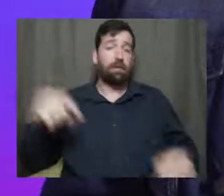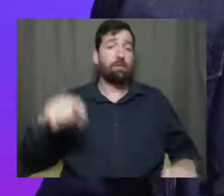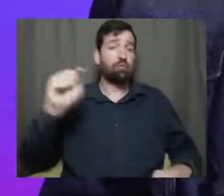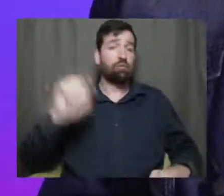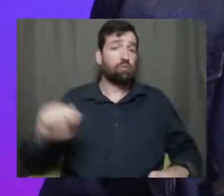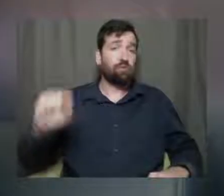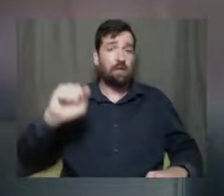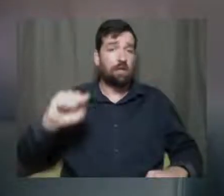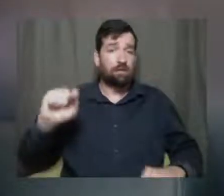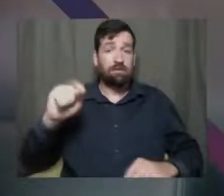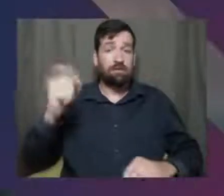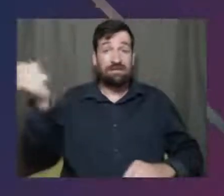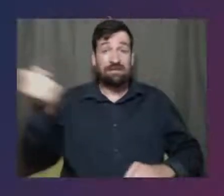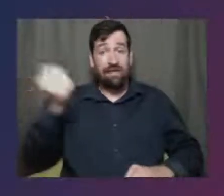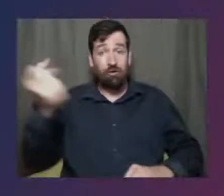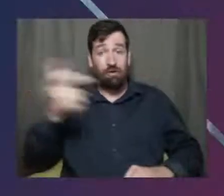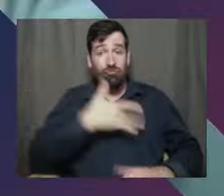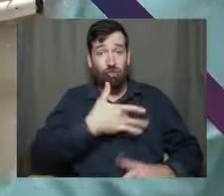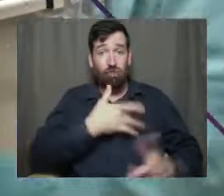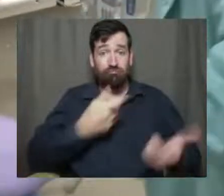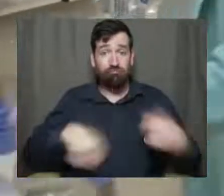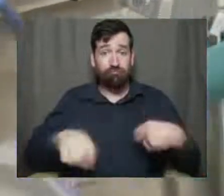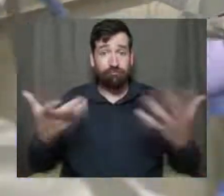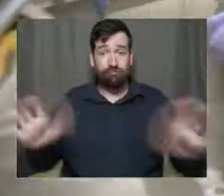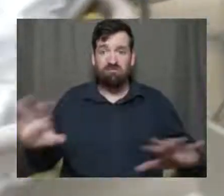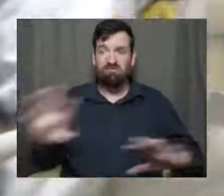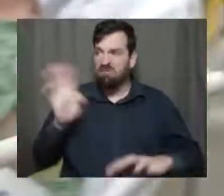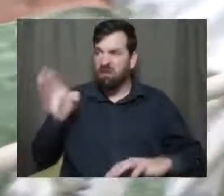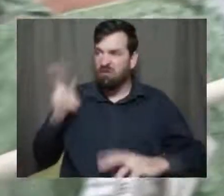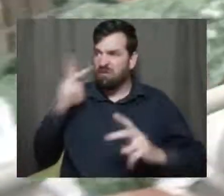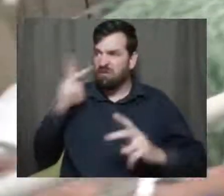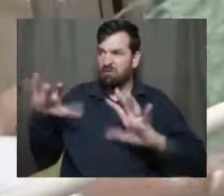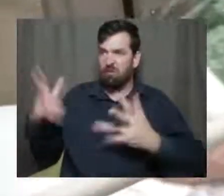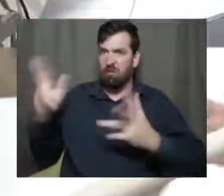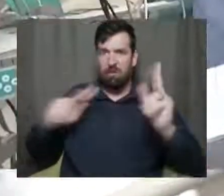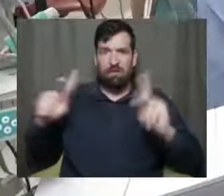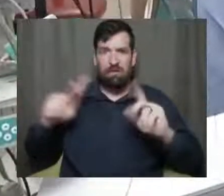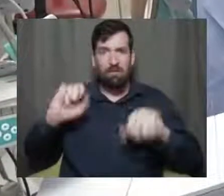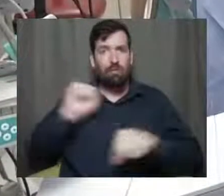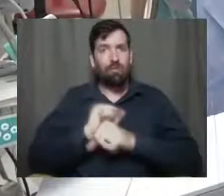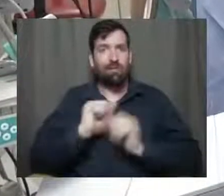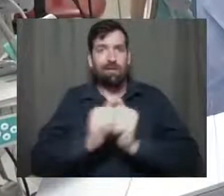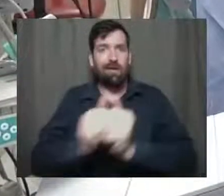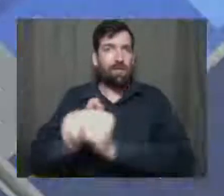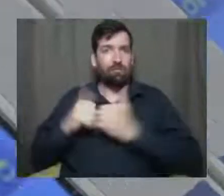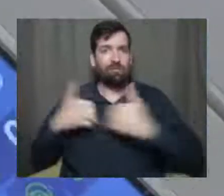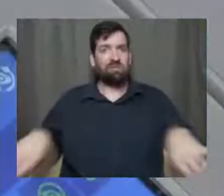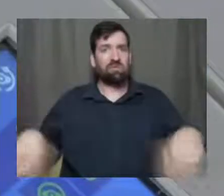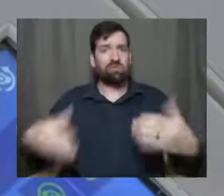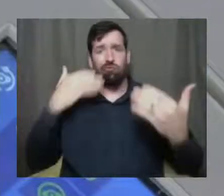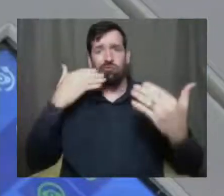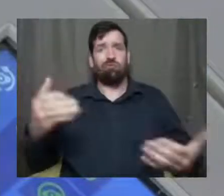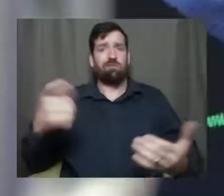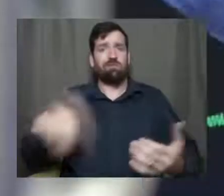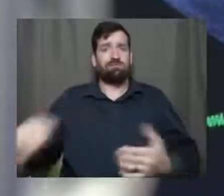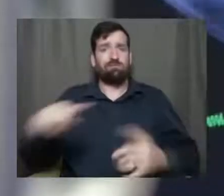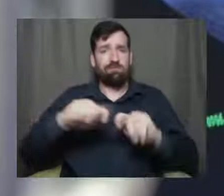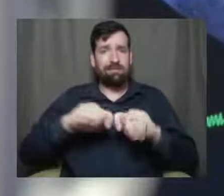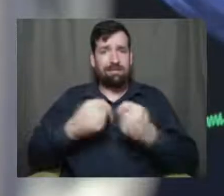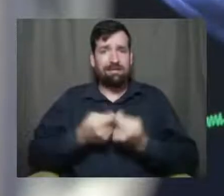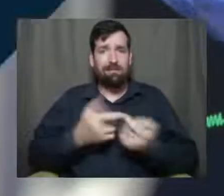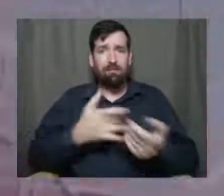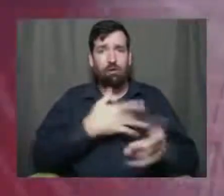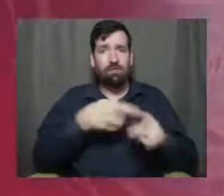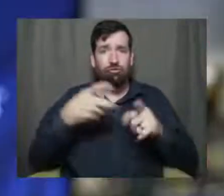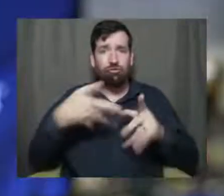I had a heart in me. I have never seen a group of people work together so good as this team of heart specialists. I mean, it's